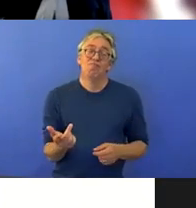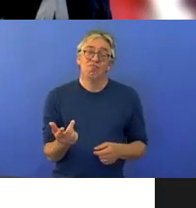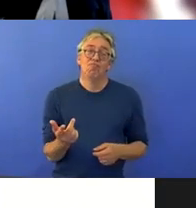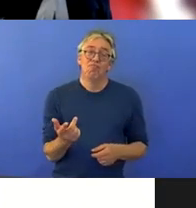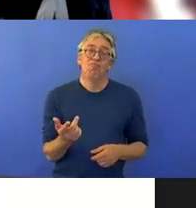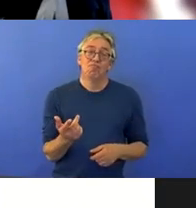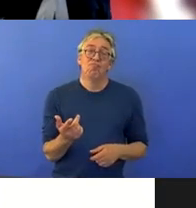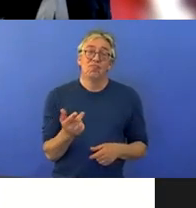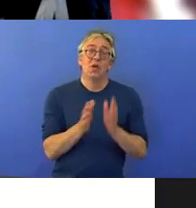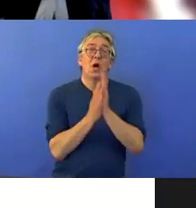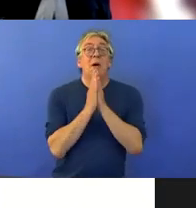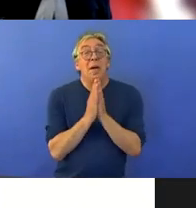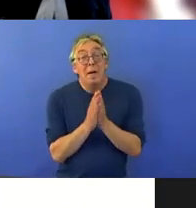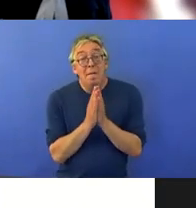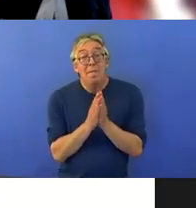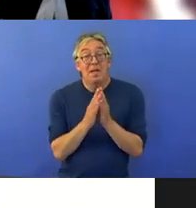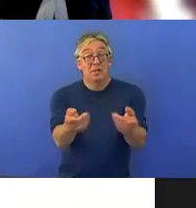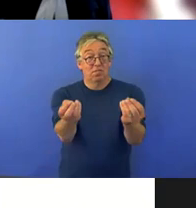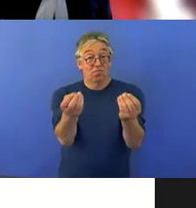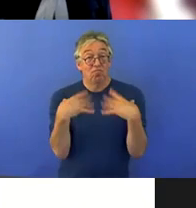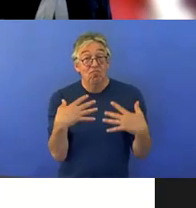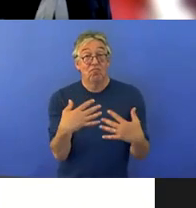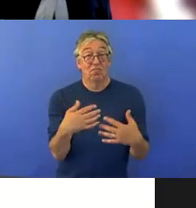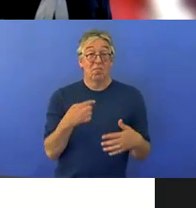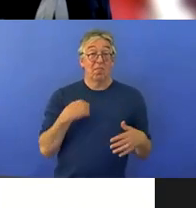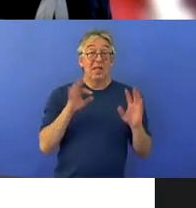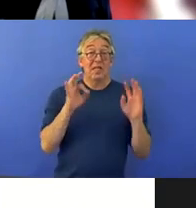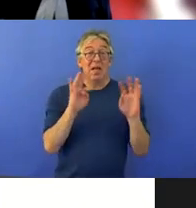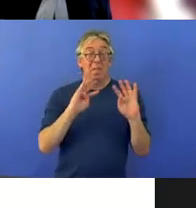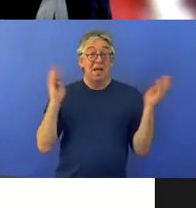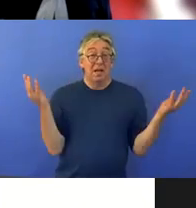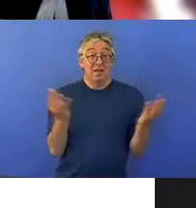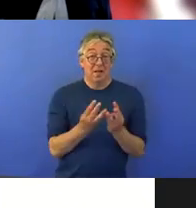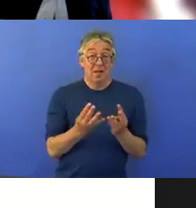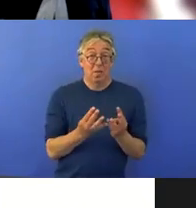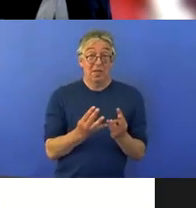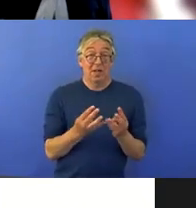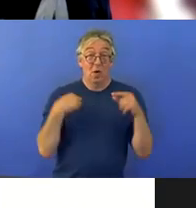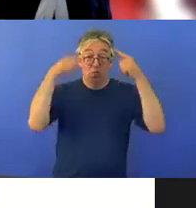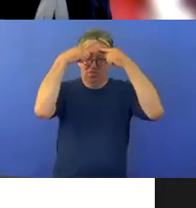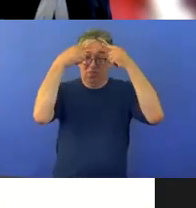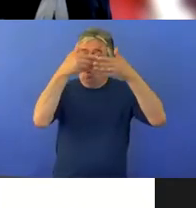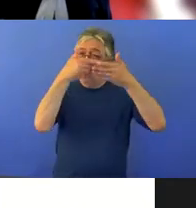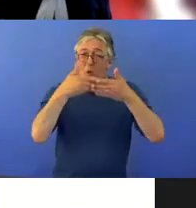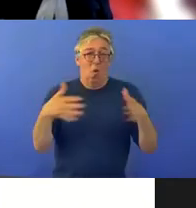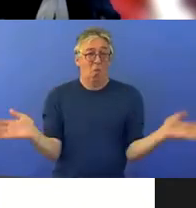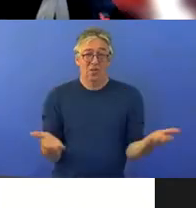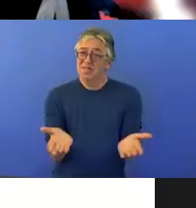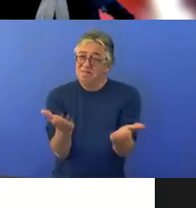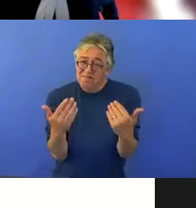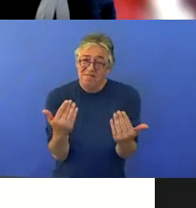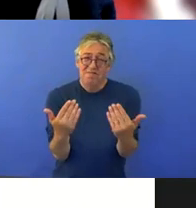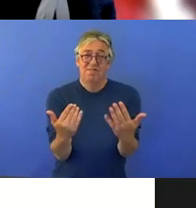opportunities. So don't forget the committee is open to hear everyone, and in